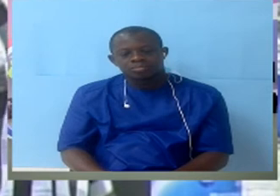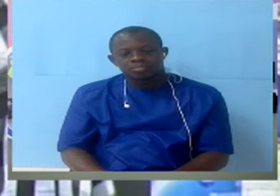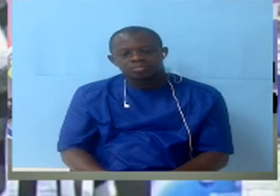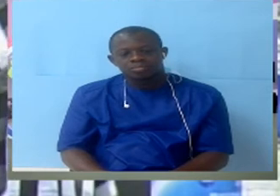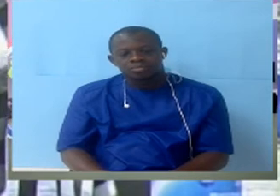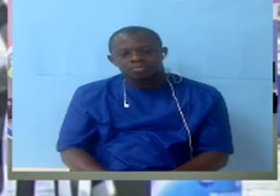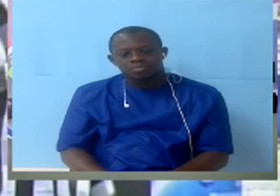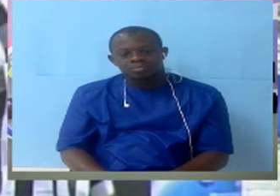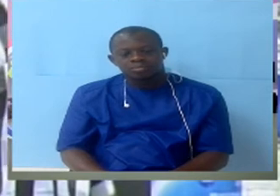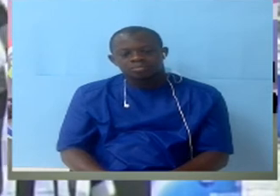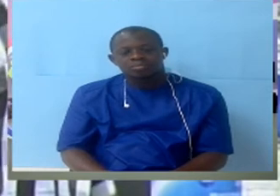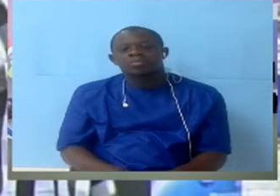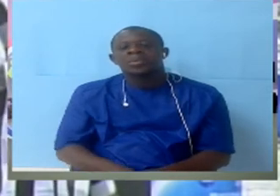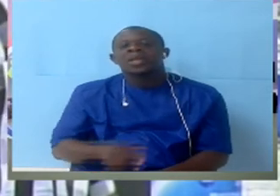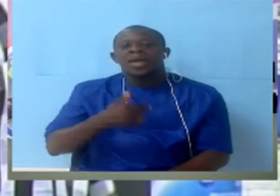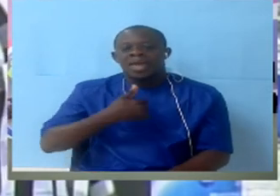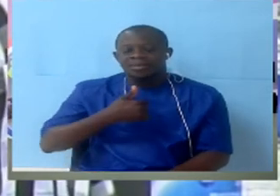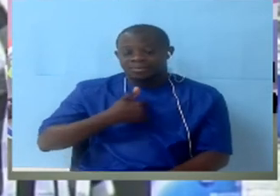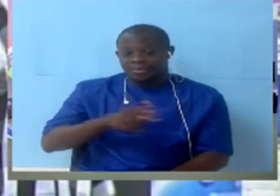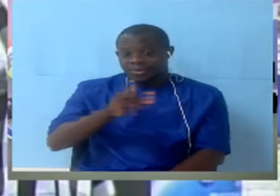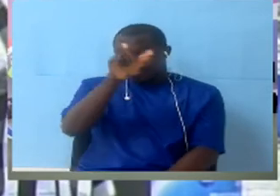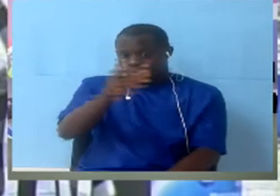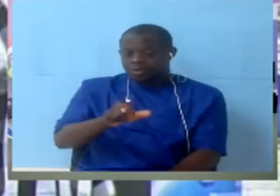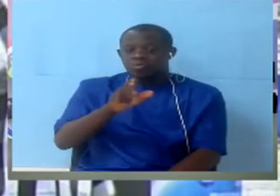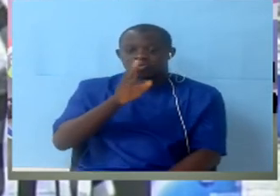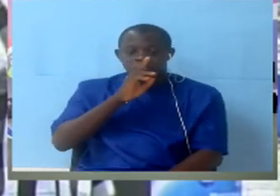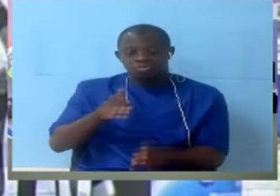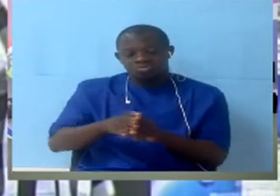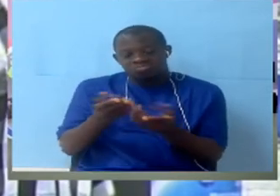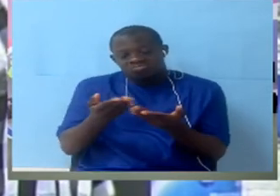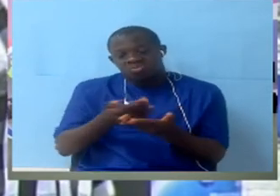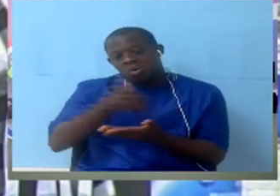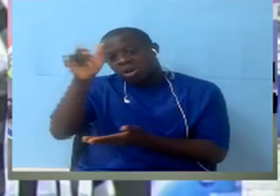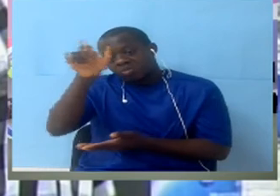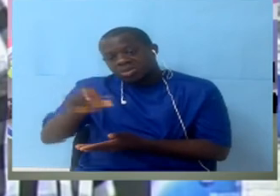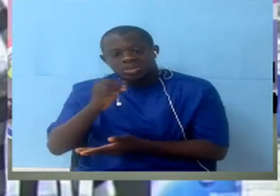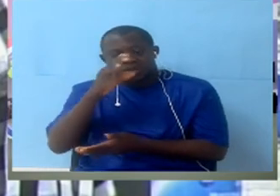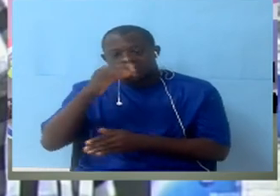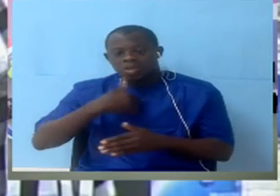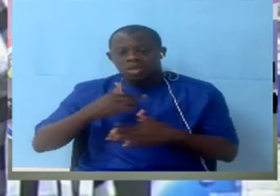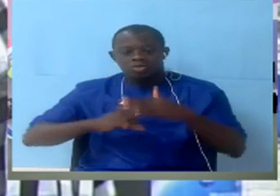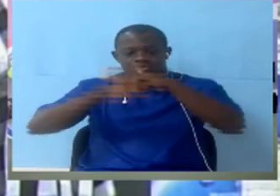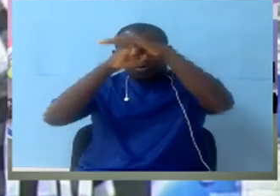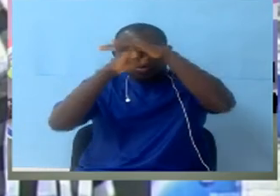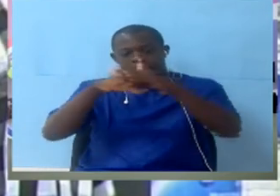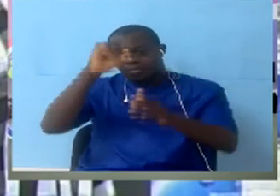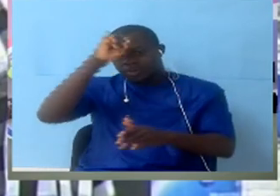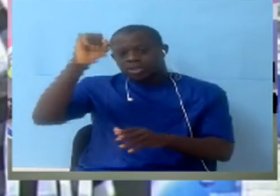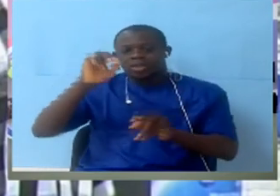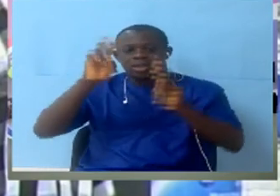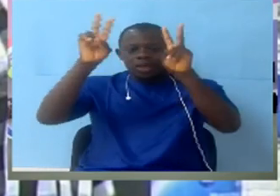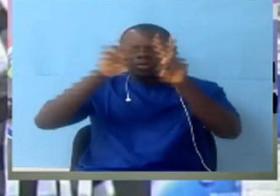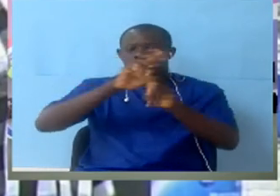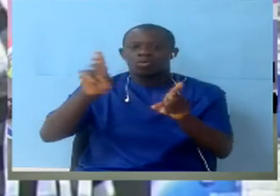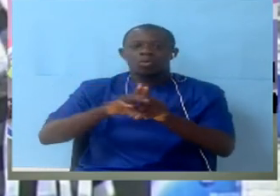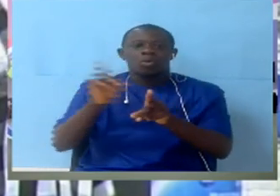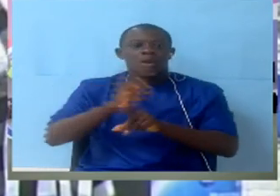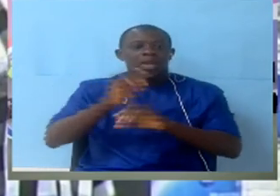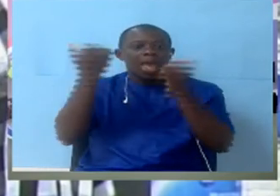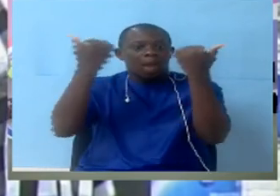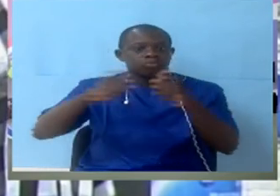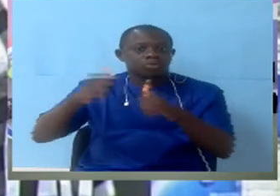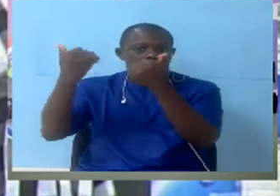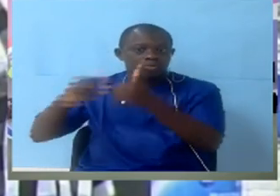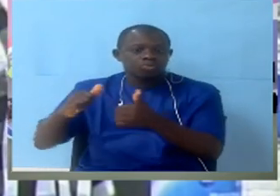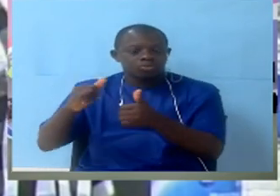You did nothing. I am somebody who is accused that he is not loyal. And what was going on also, I know.